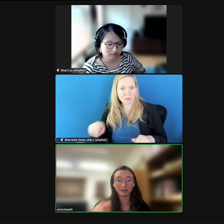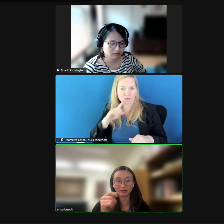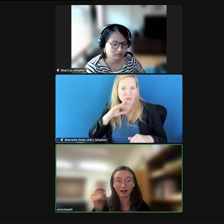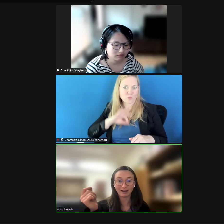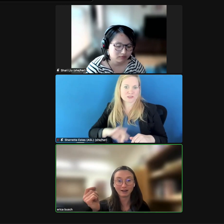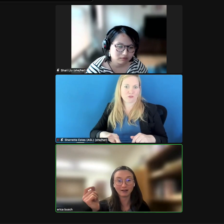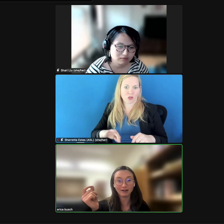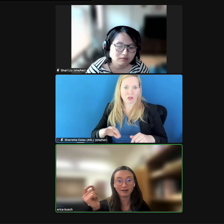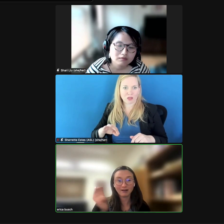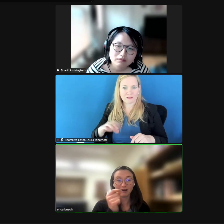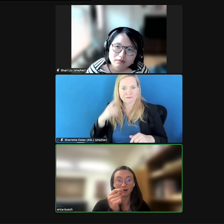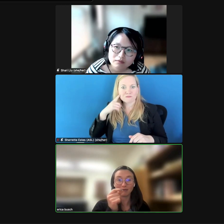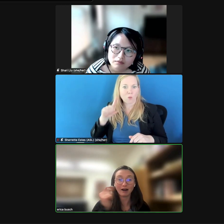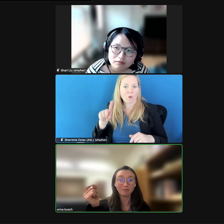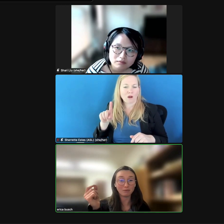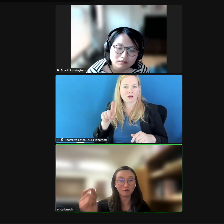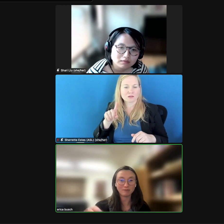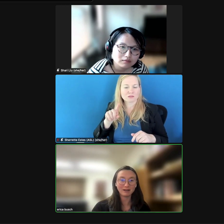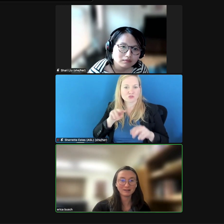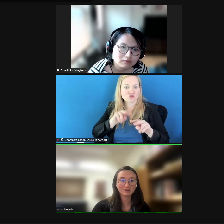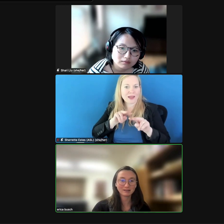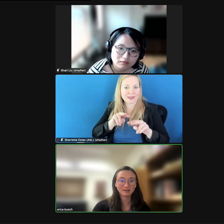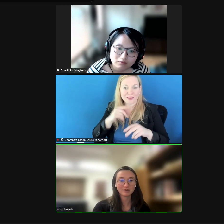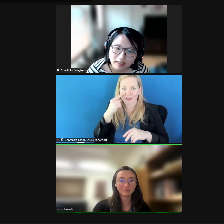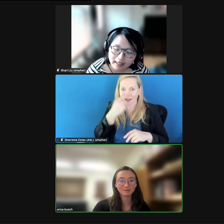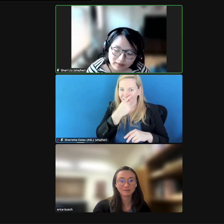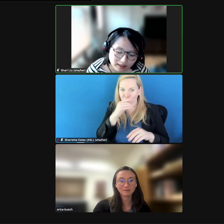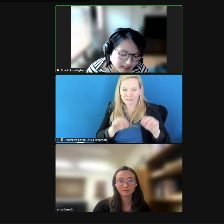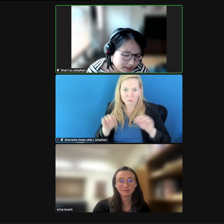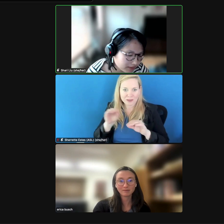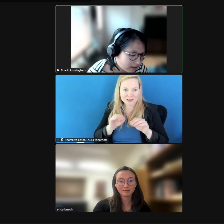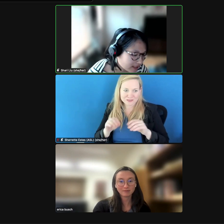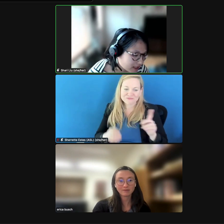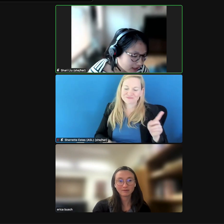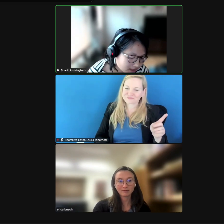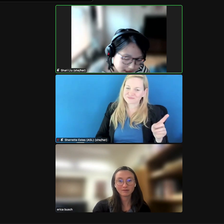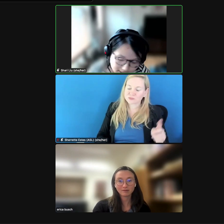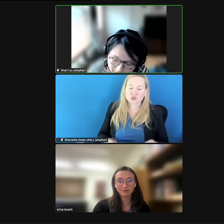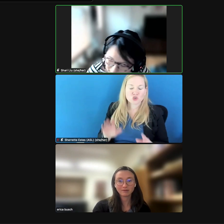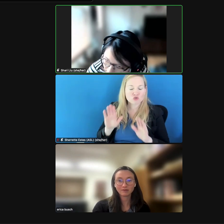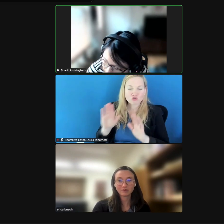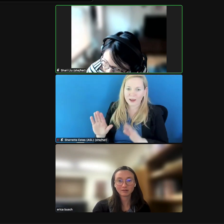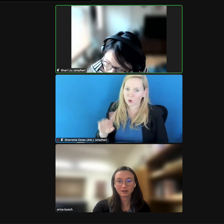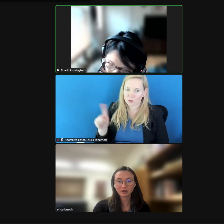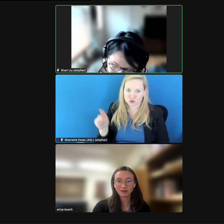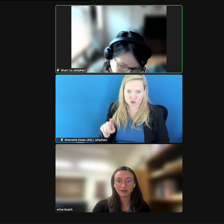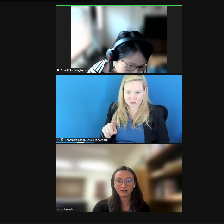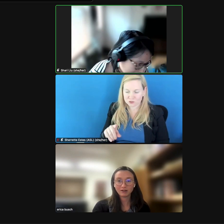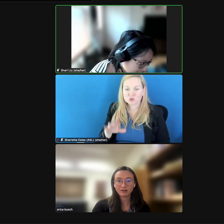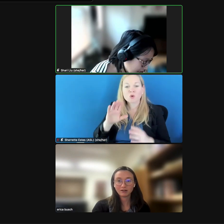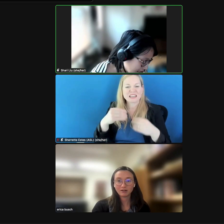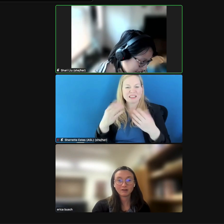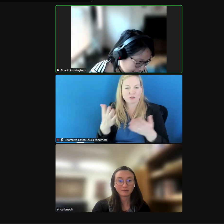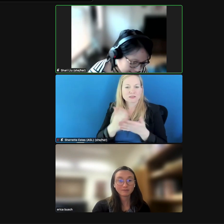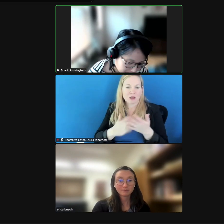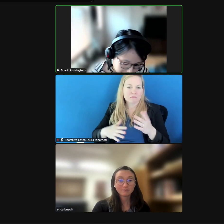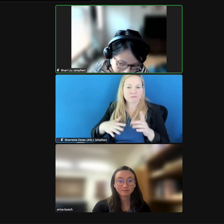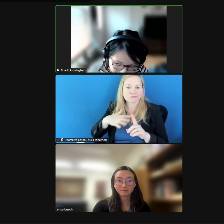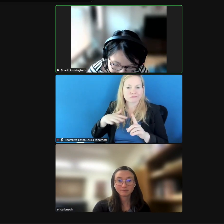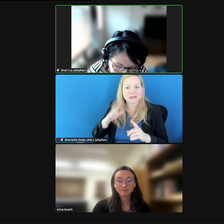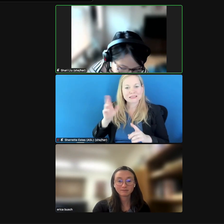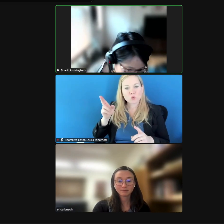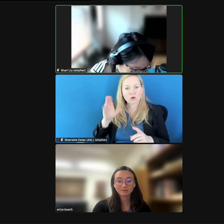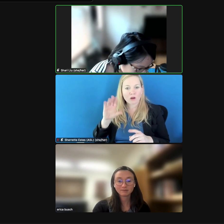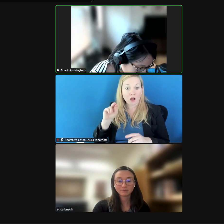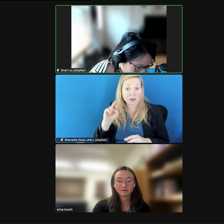for actually tracking eye movements. Yeah, this is a great question. So just to give a little bit of historical context,